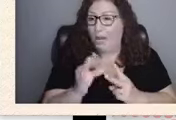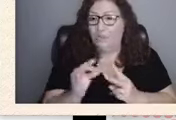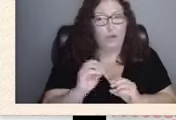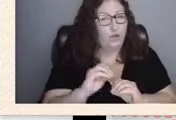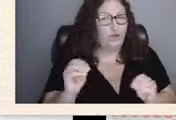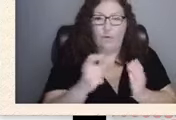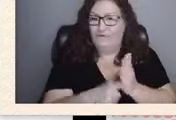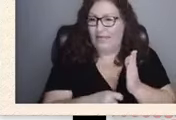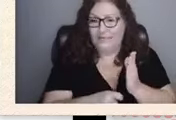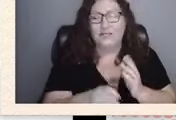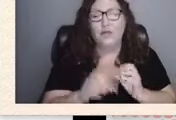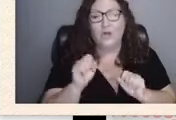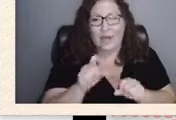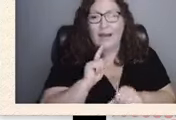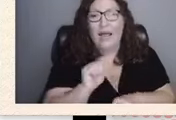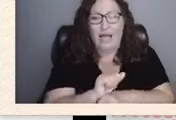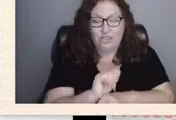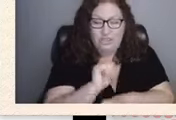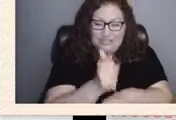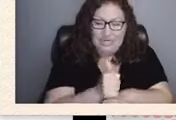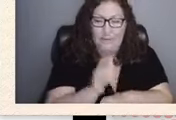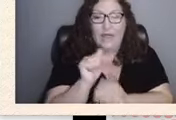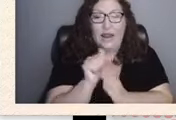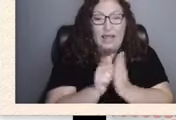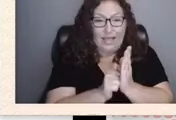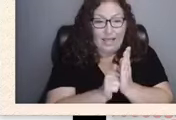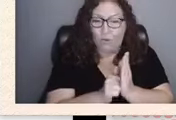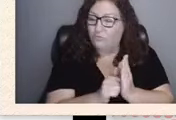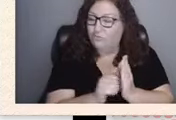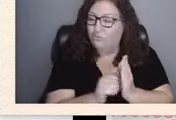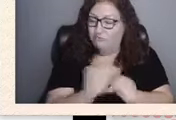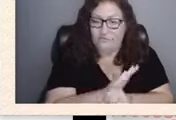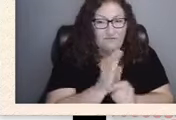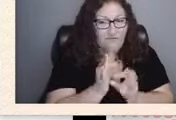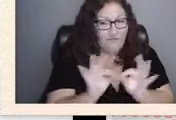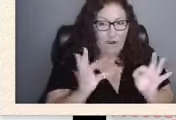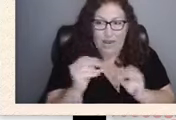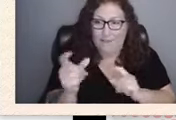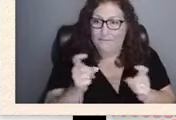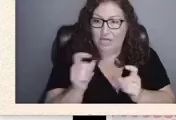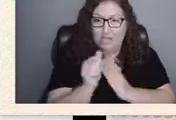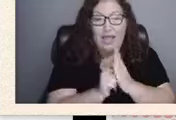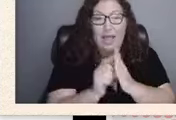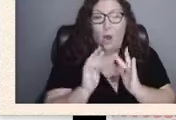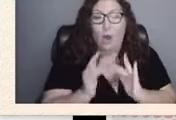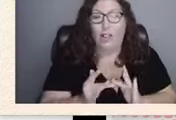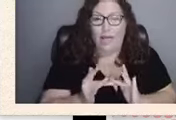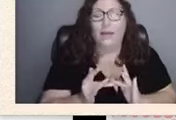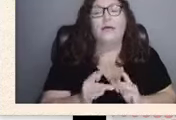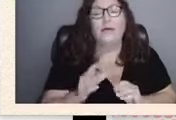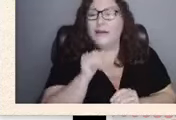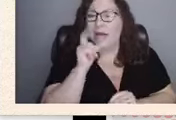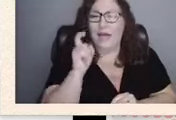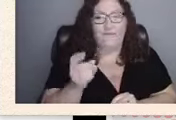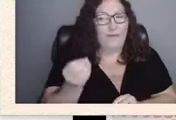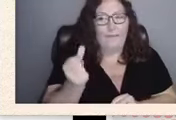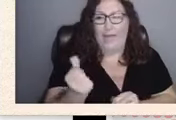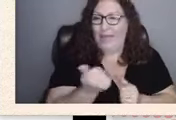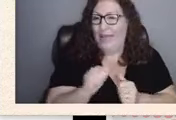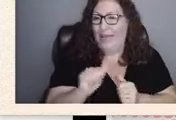can actually set this account for completely free and manage the account online and not have to pay any types of